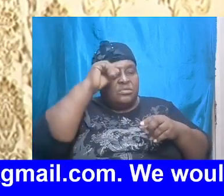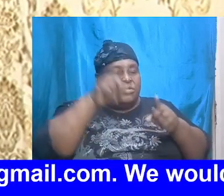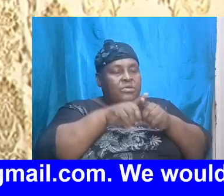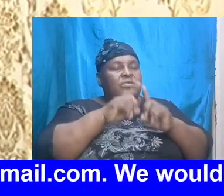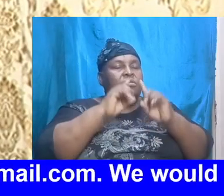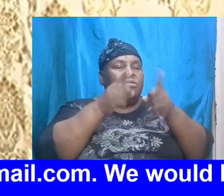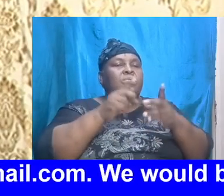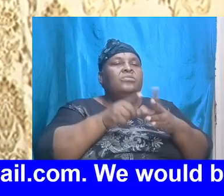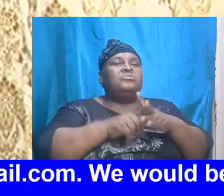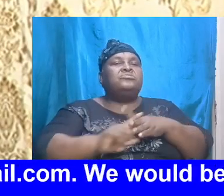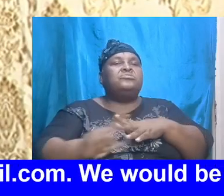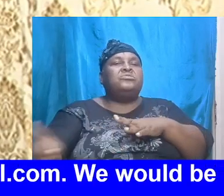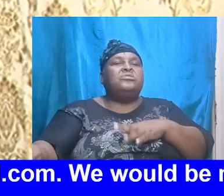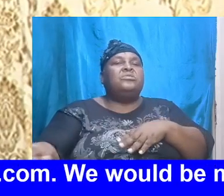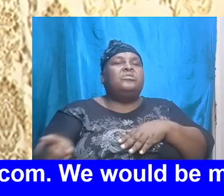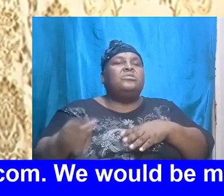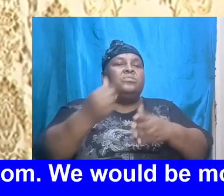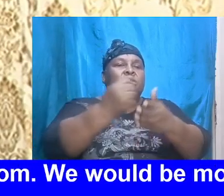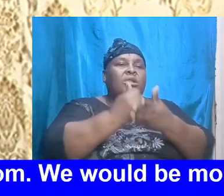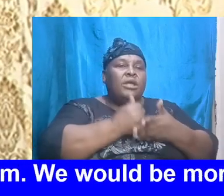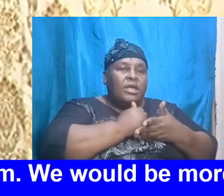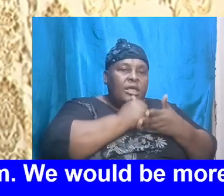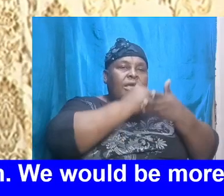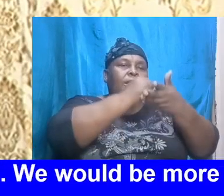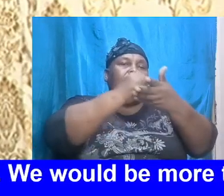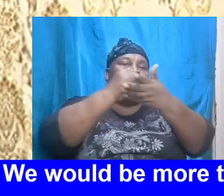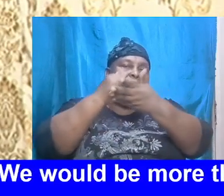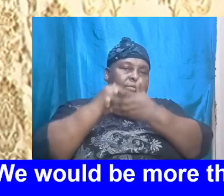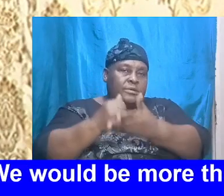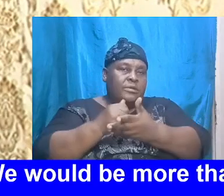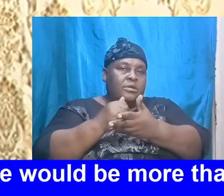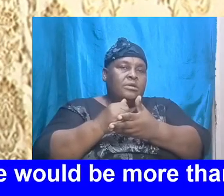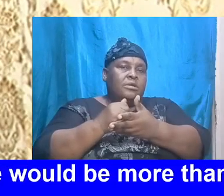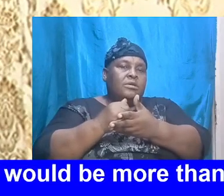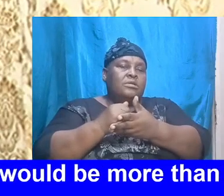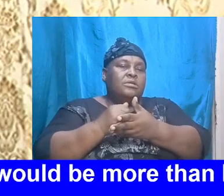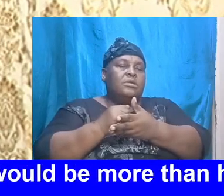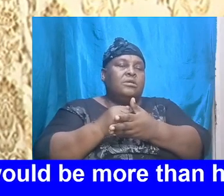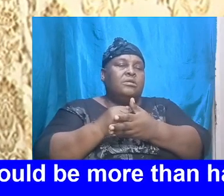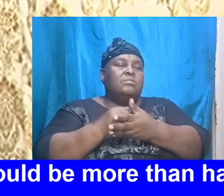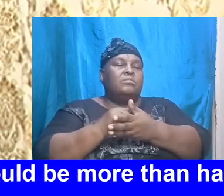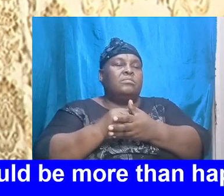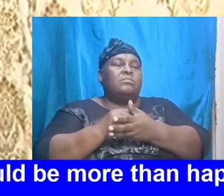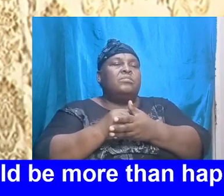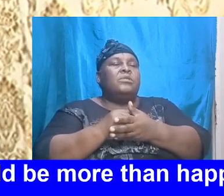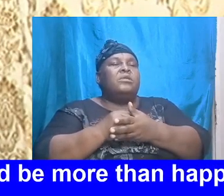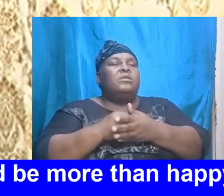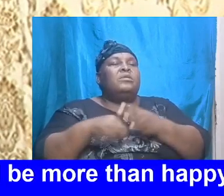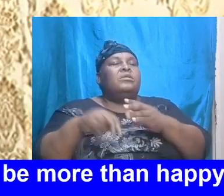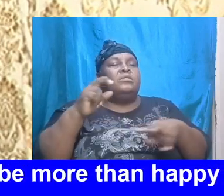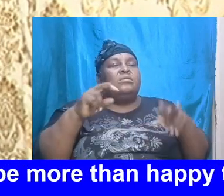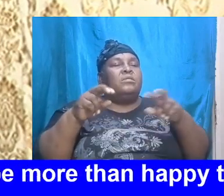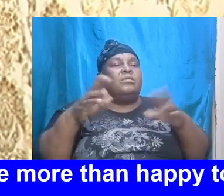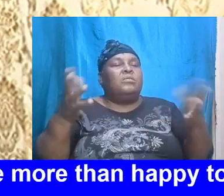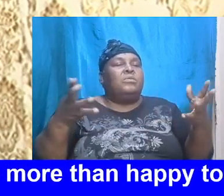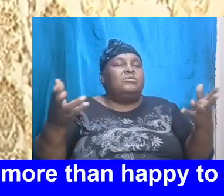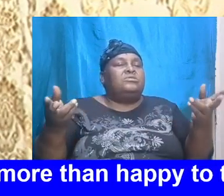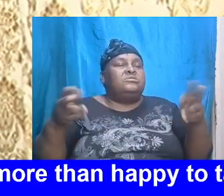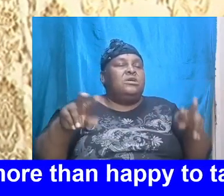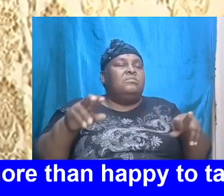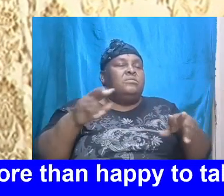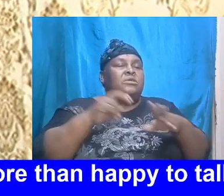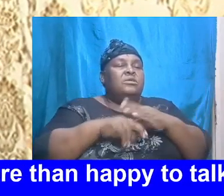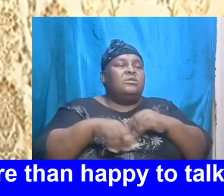astray, amen, we will analyze, we will examine the world, we'll examine our lives, we'll examine what's happening in the kingdom of